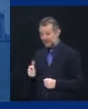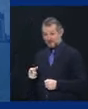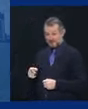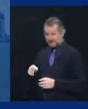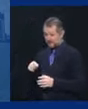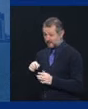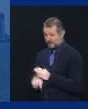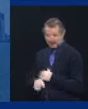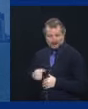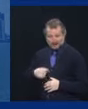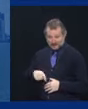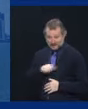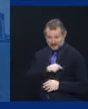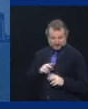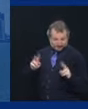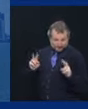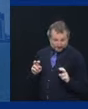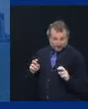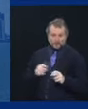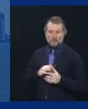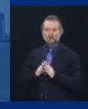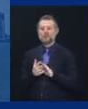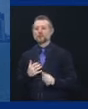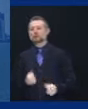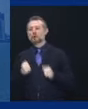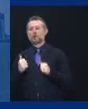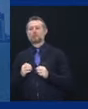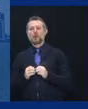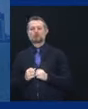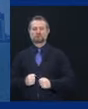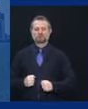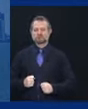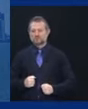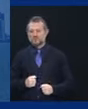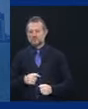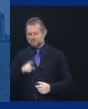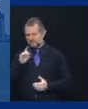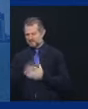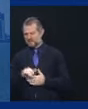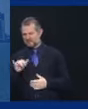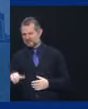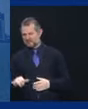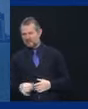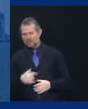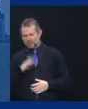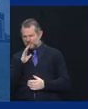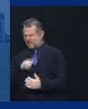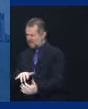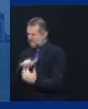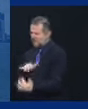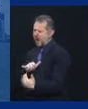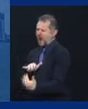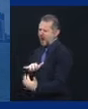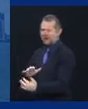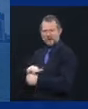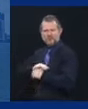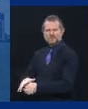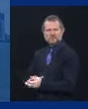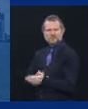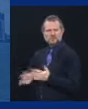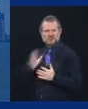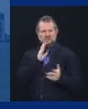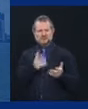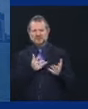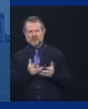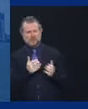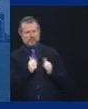for it. And I feel it, and I believe it. We're going to battle COVID. We're going to deal with the economics in the budget. We're going to make sure Washington gives